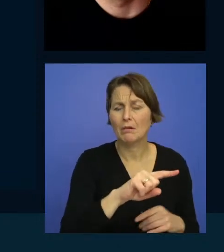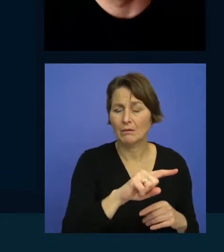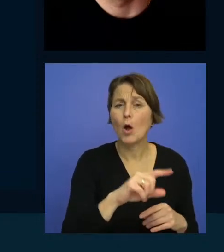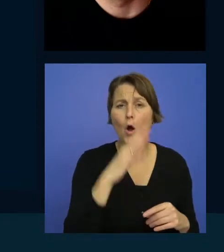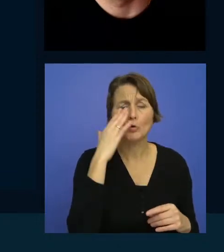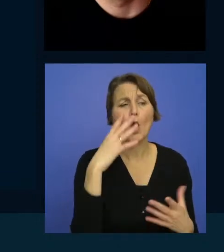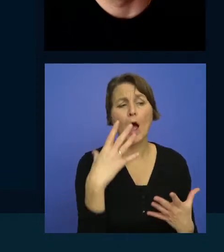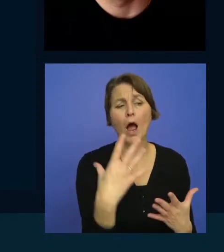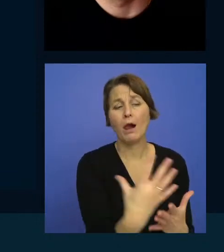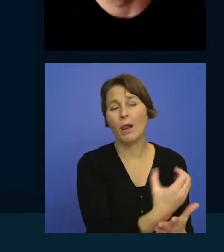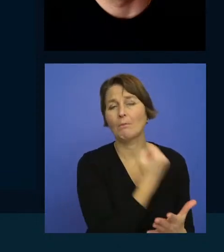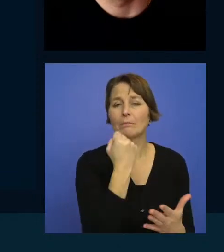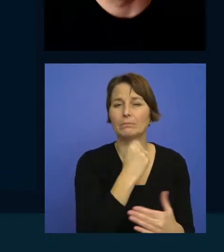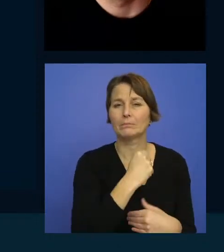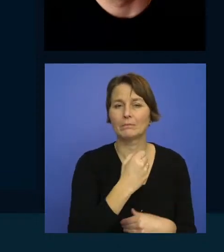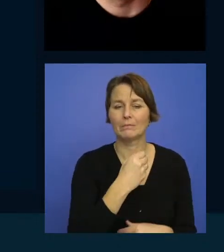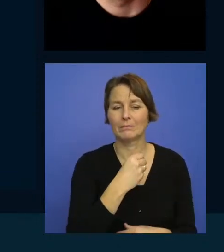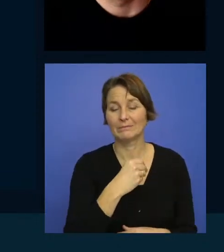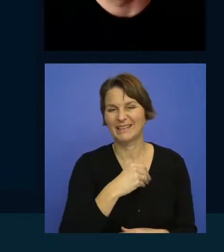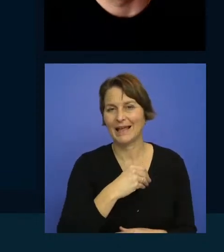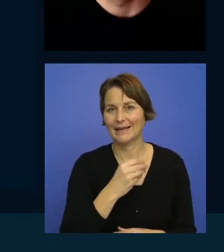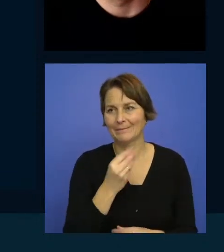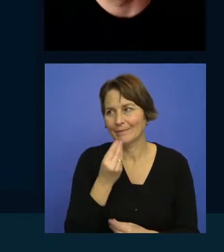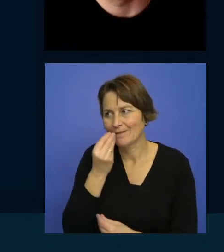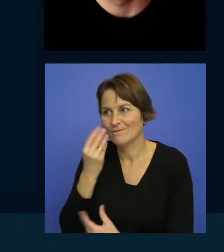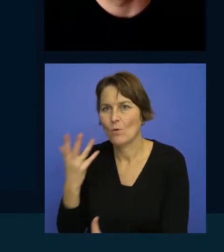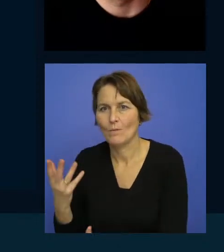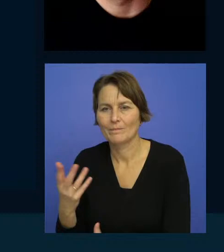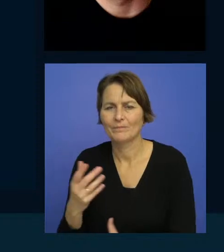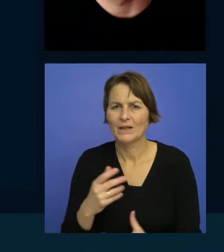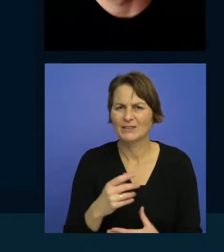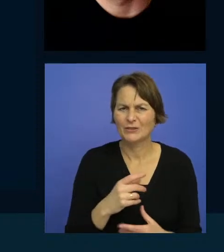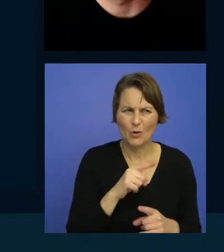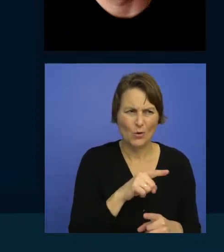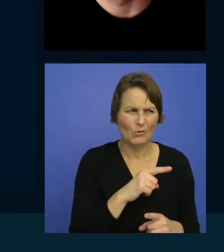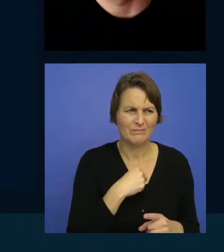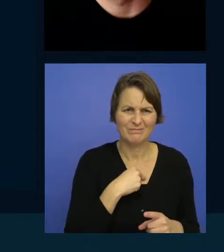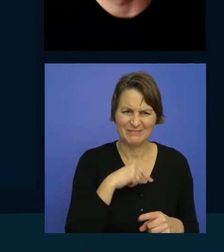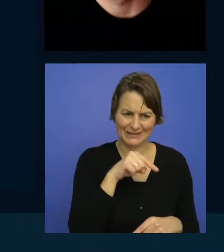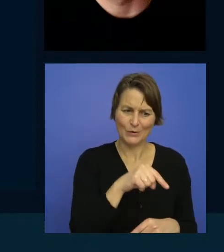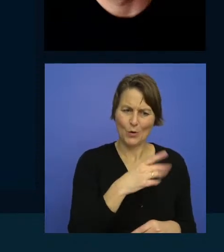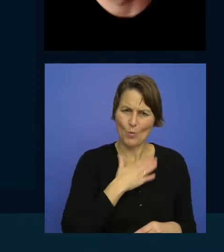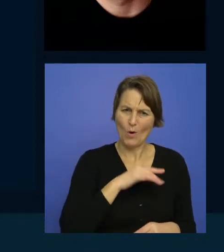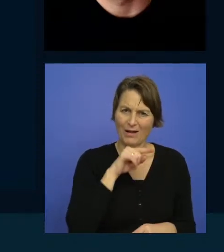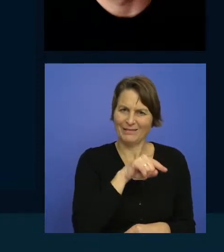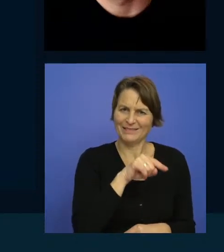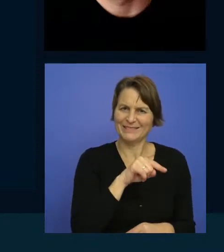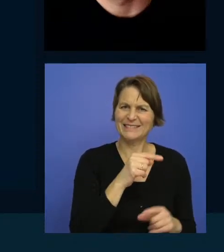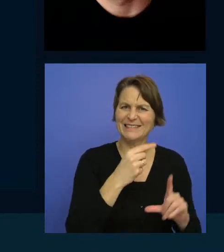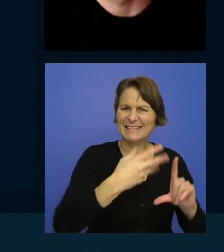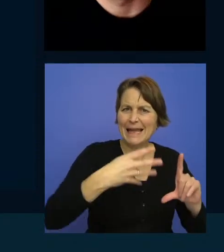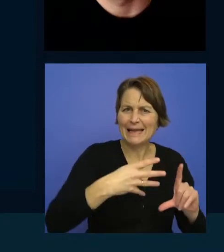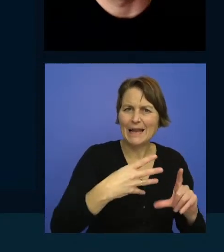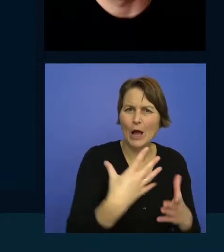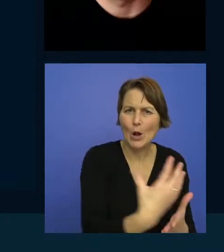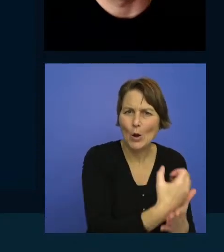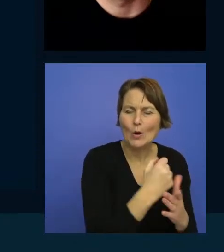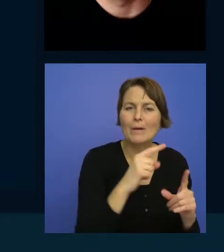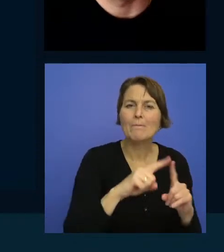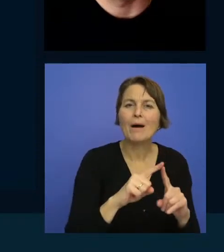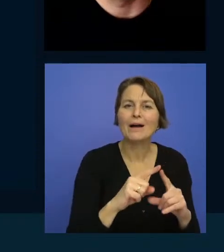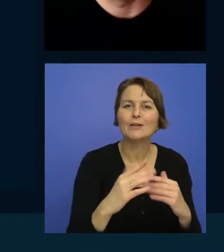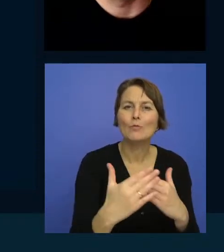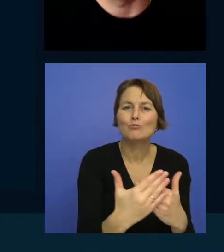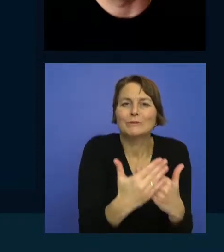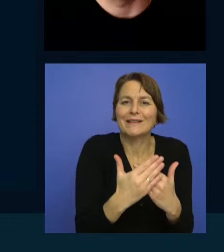we use data but still protect privacy? And this is where differential privacy can help.